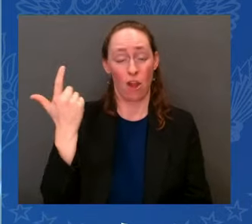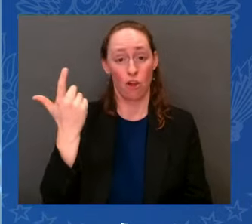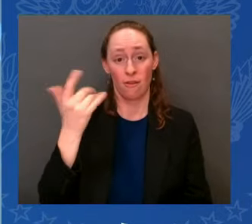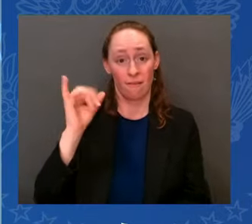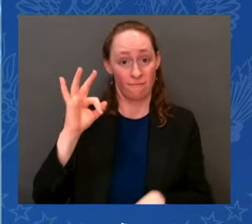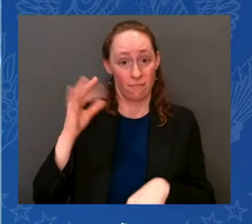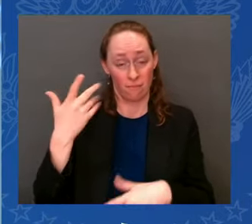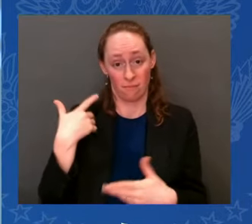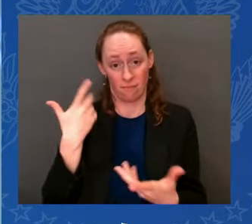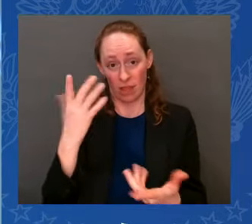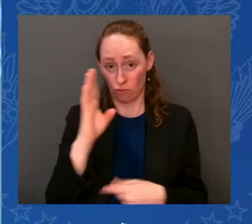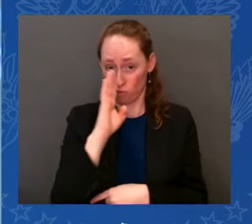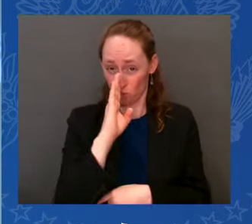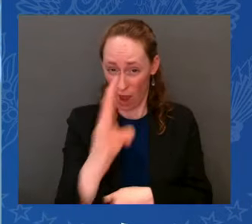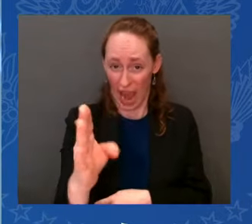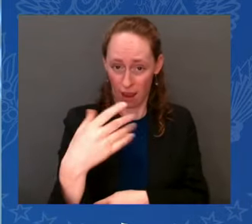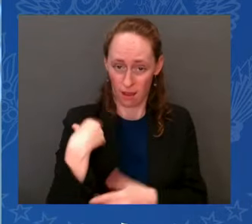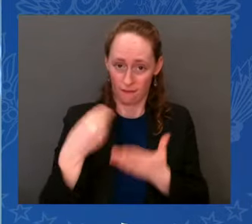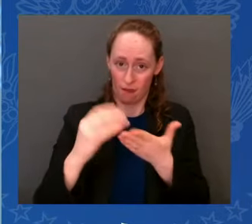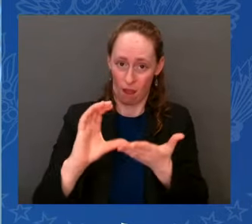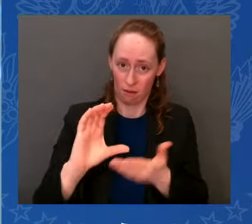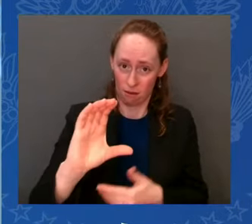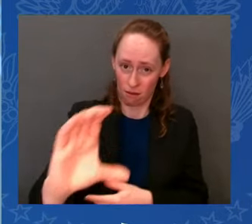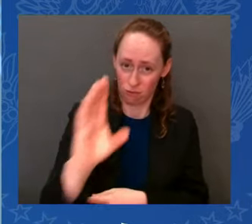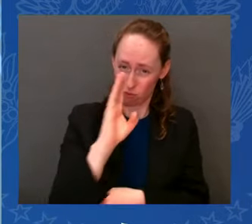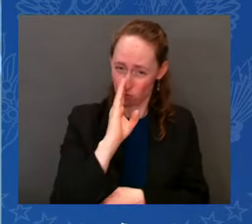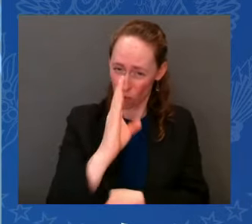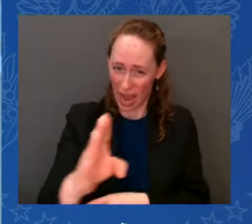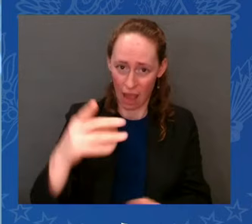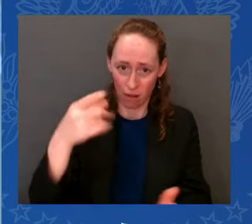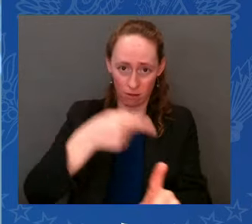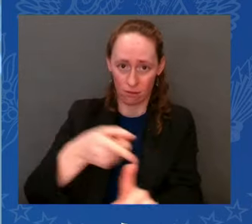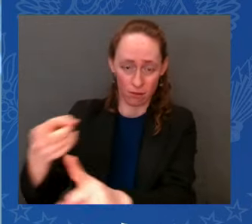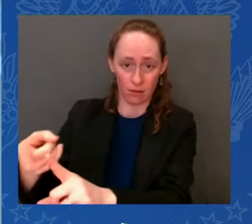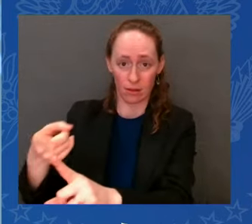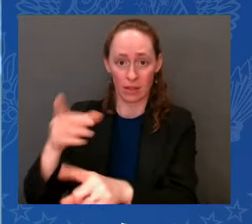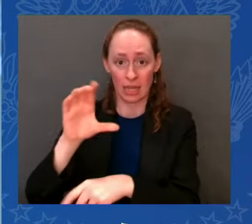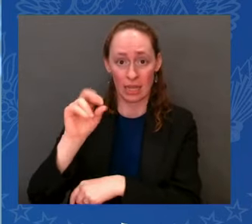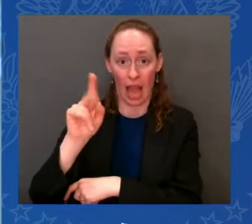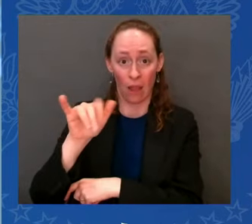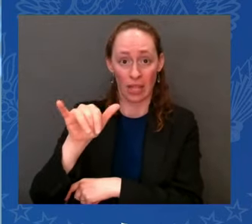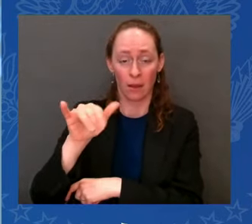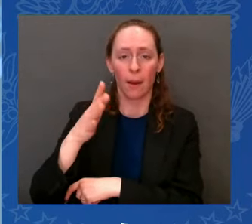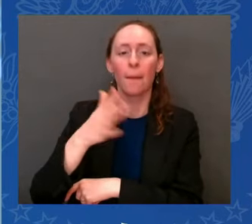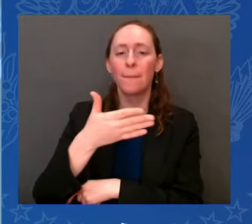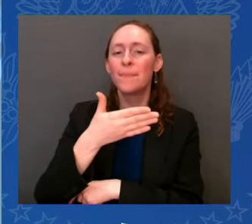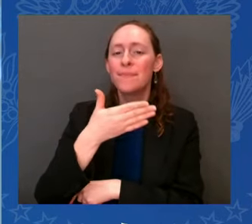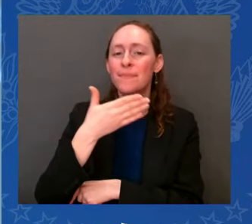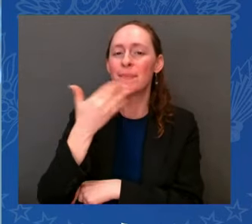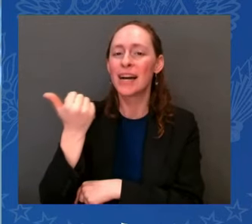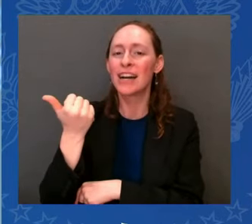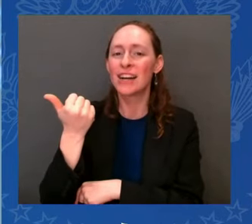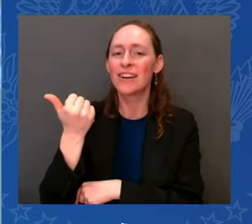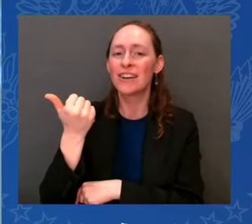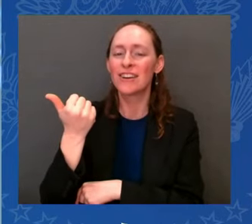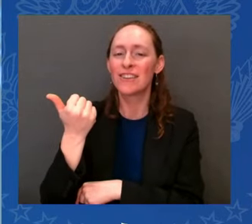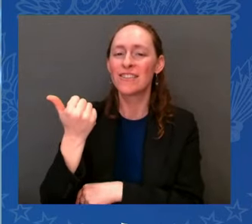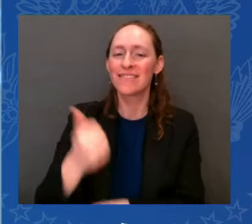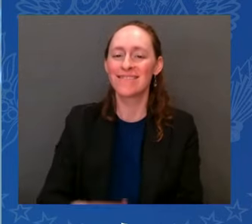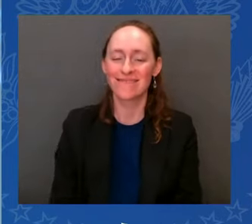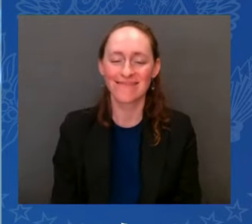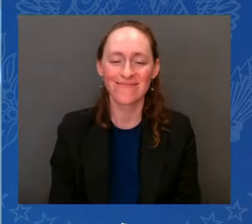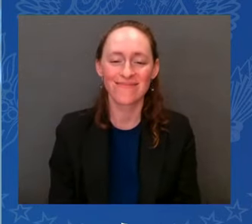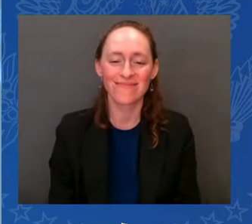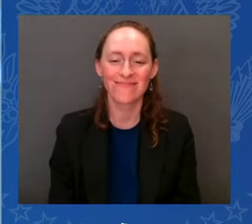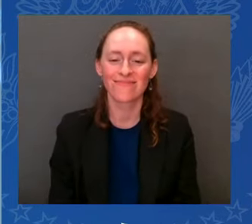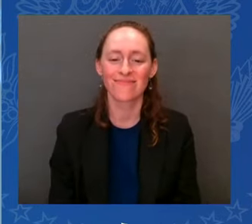being solicitous. I think it's one of the hardest jobs in politics. How many of you knocked on a door and say, my name's so-and-so, I'm running for county commissioner, and look at you and go,